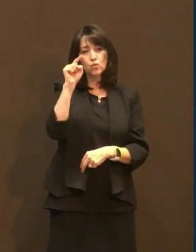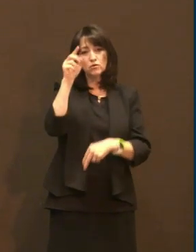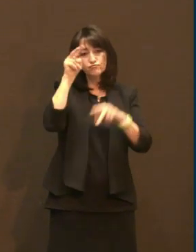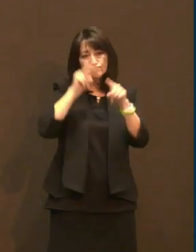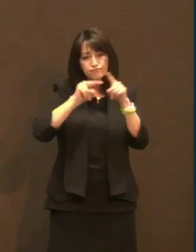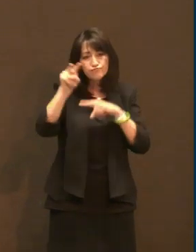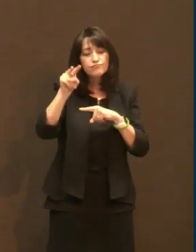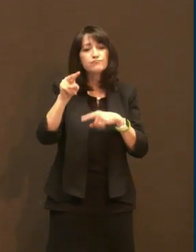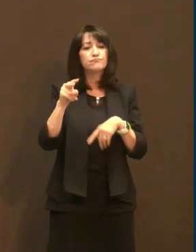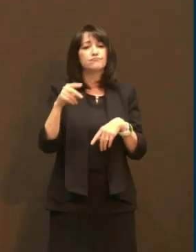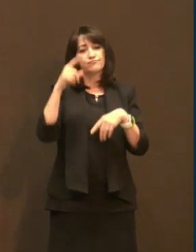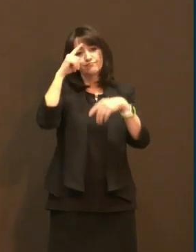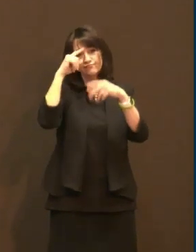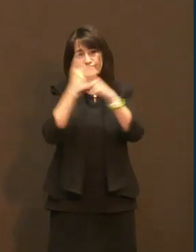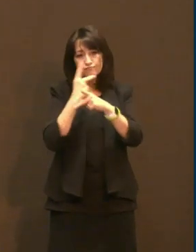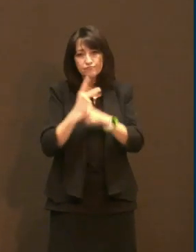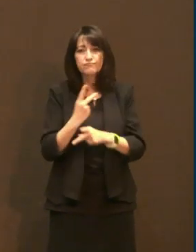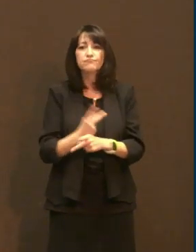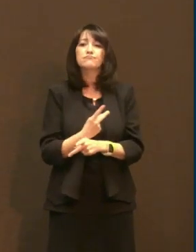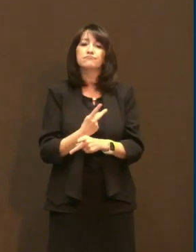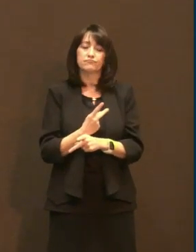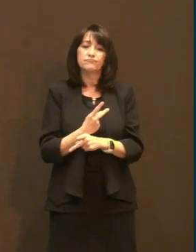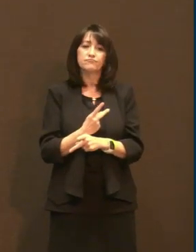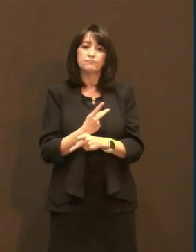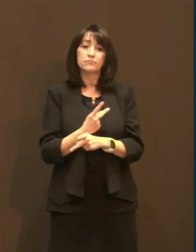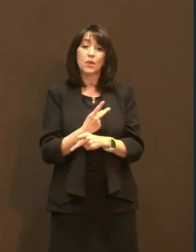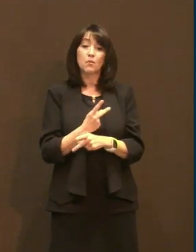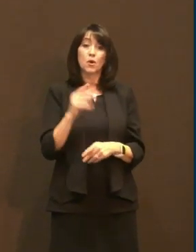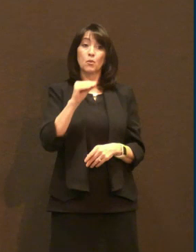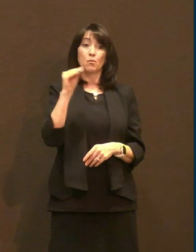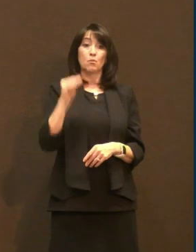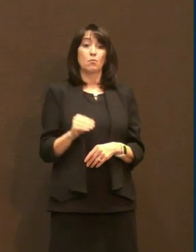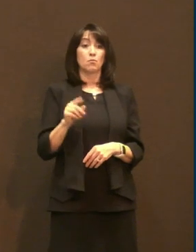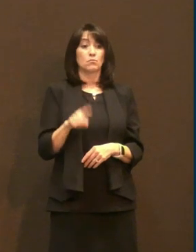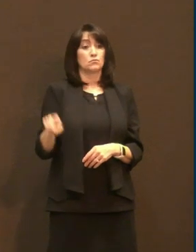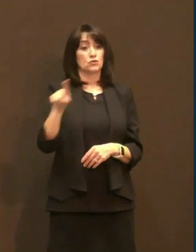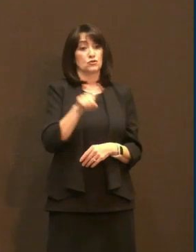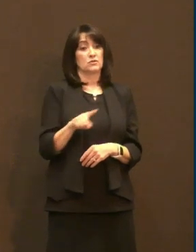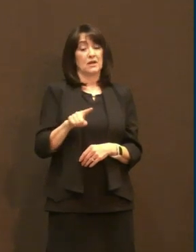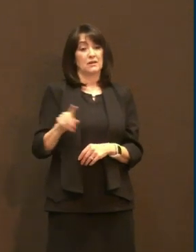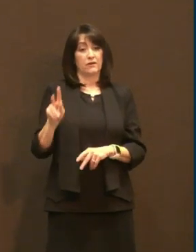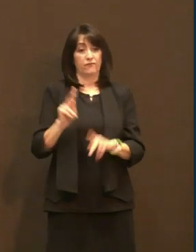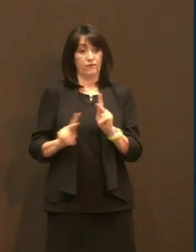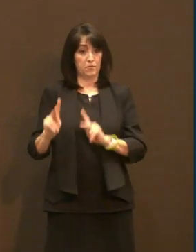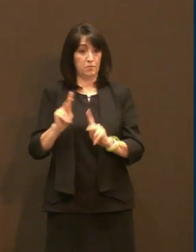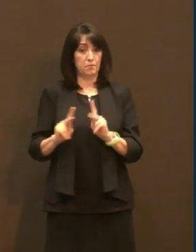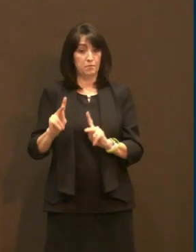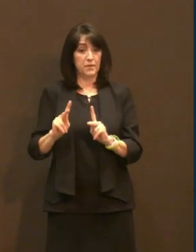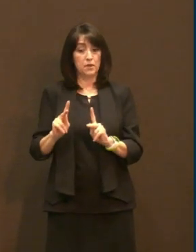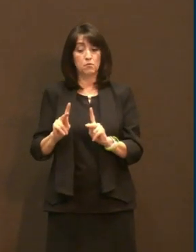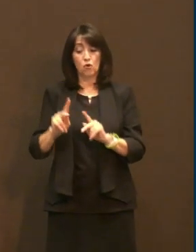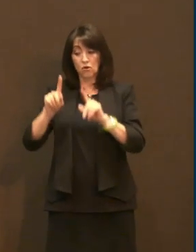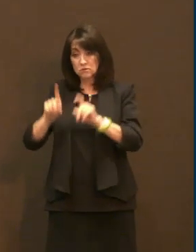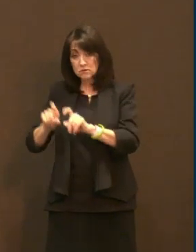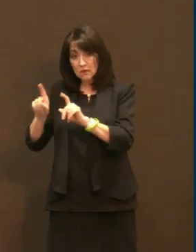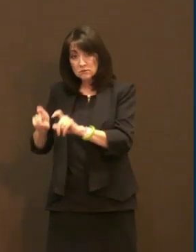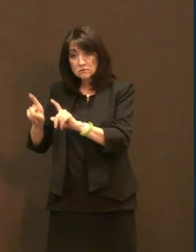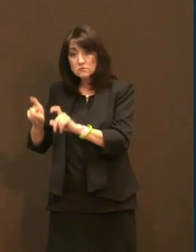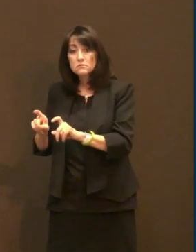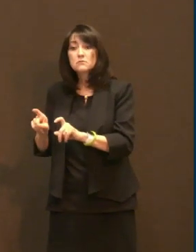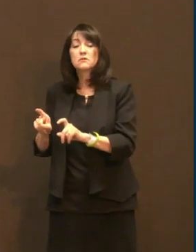cases, but the percentage of people who are tested positive. So you have a measure that takes